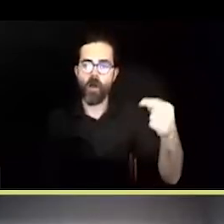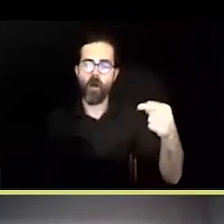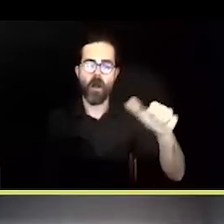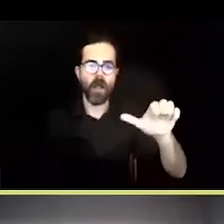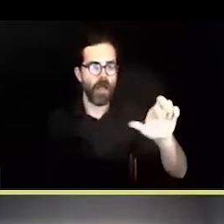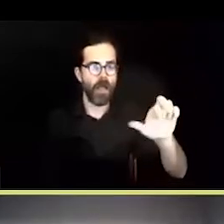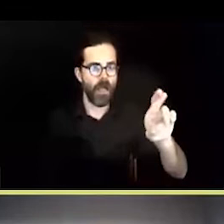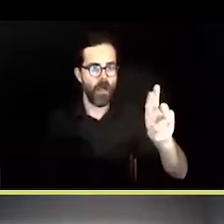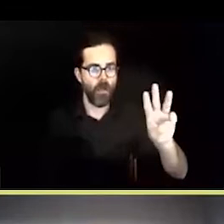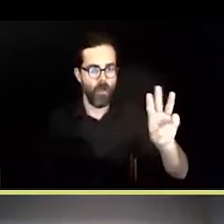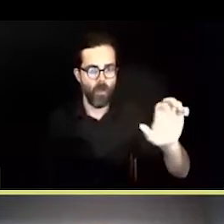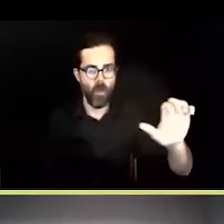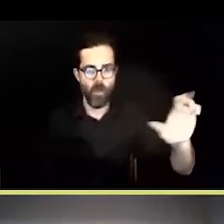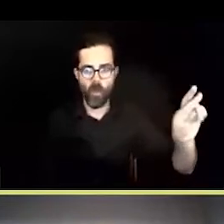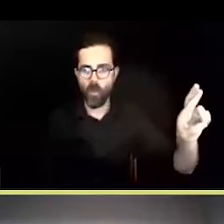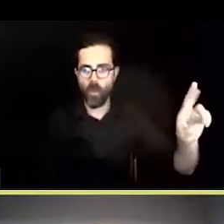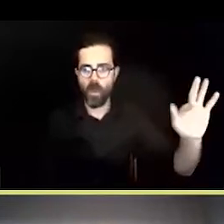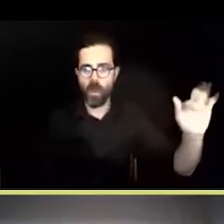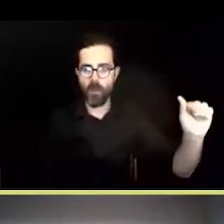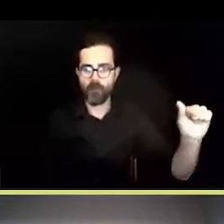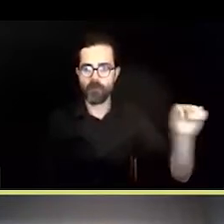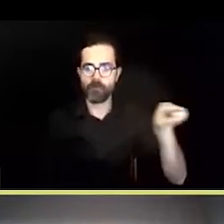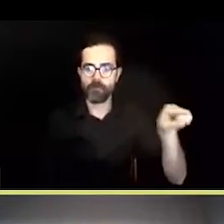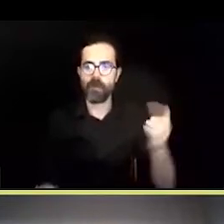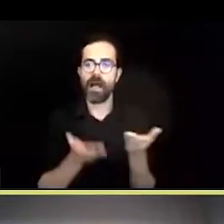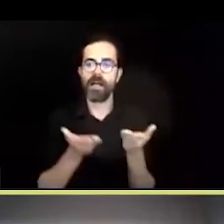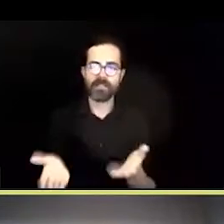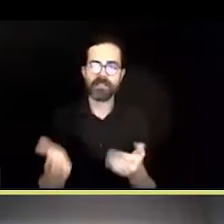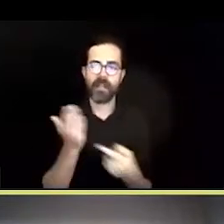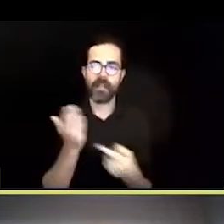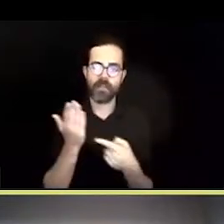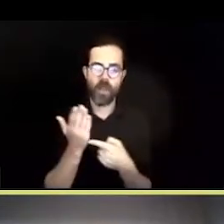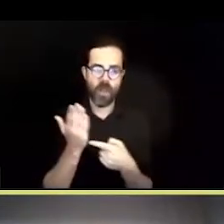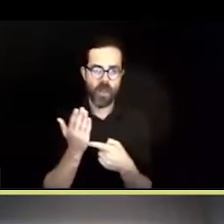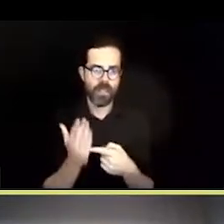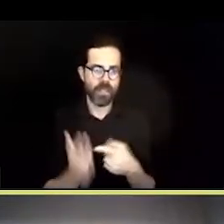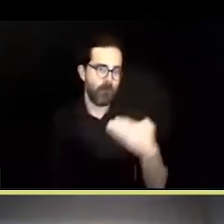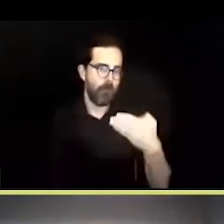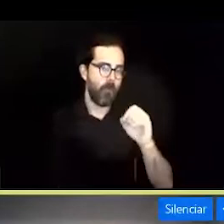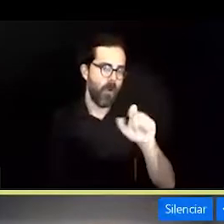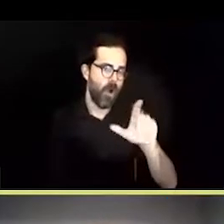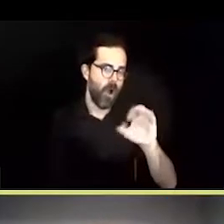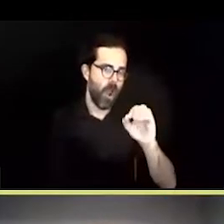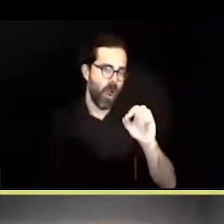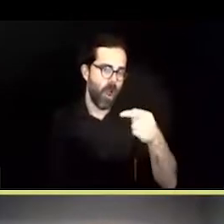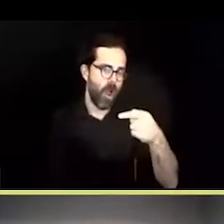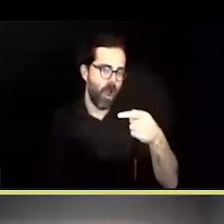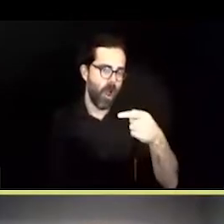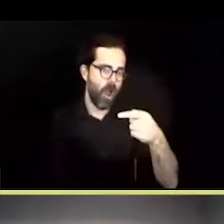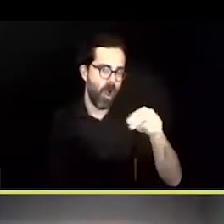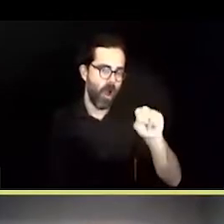Italy. He's also acting Secretary General for the Association for the Advancement of Assistive Technology in